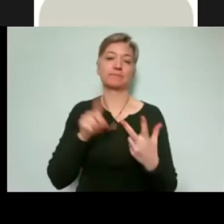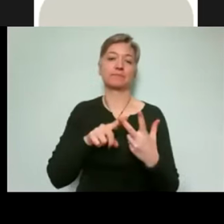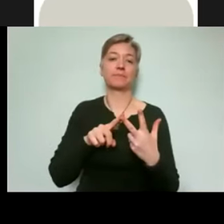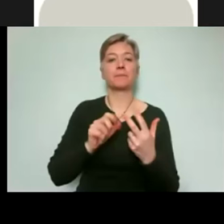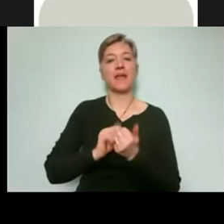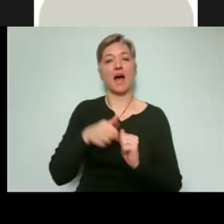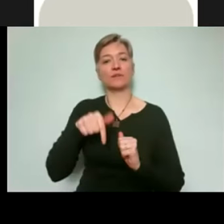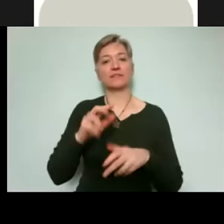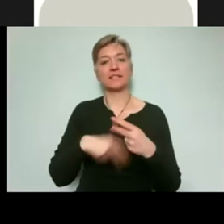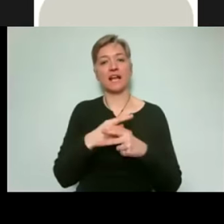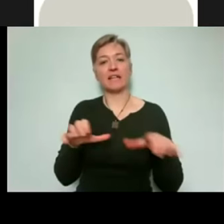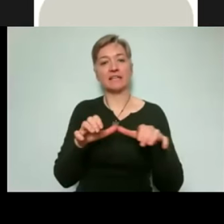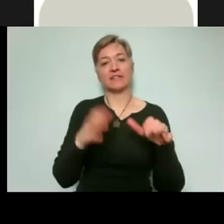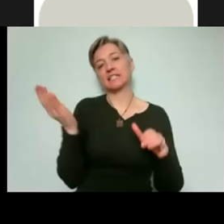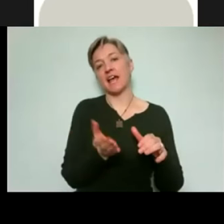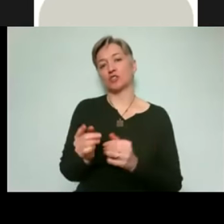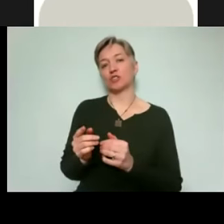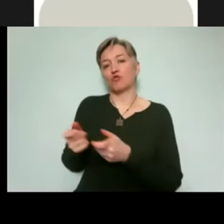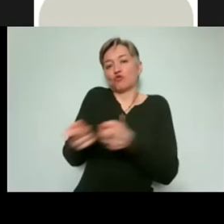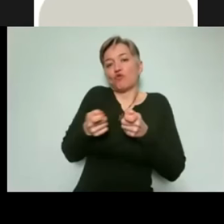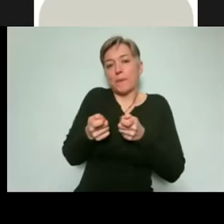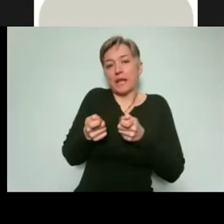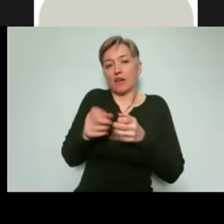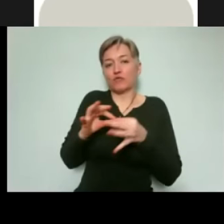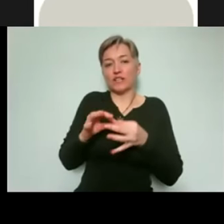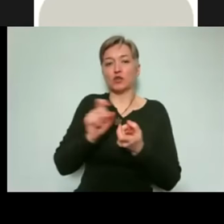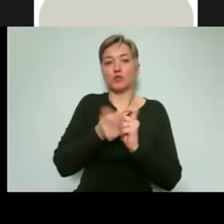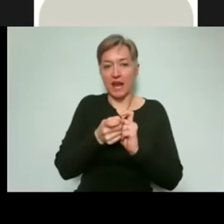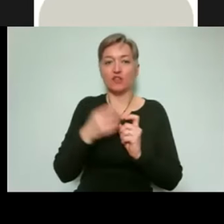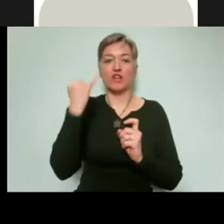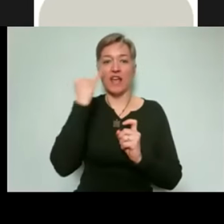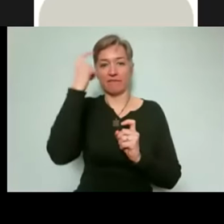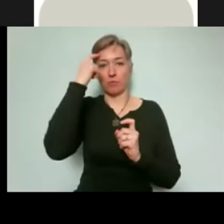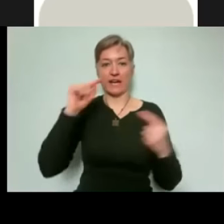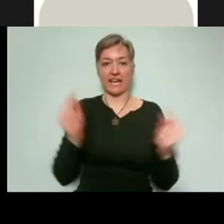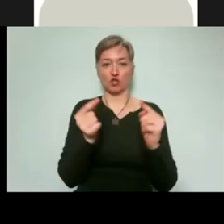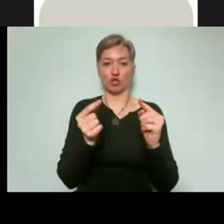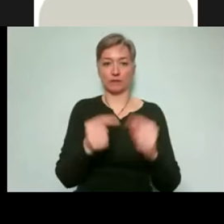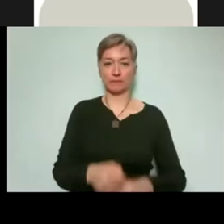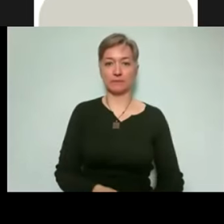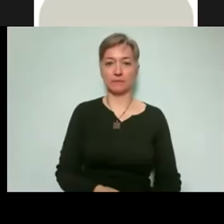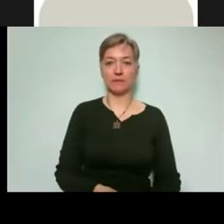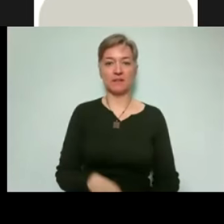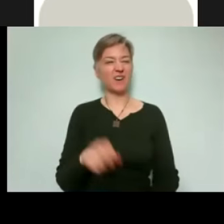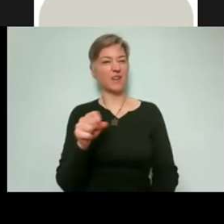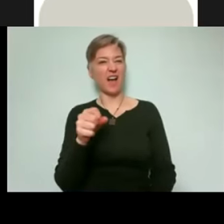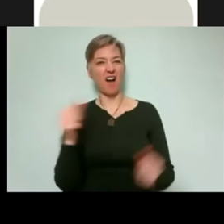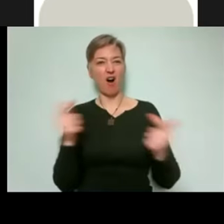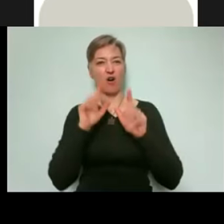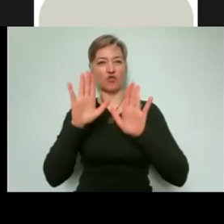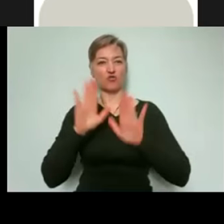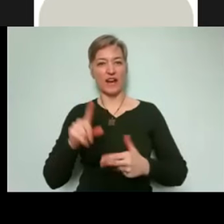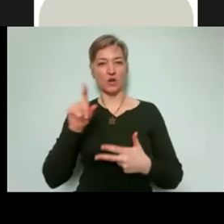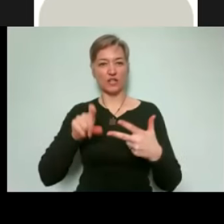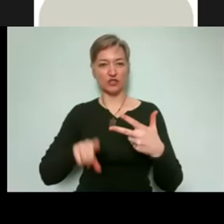of activity/recruitment relationship change in injury? Oh yeah, those are all great questions. Okay,